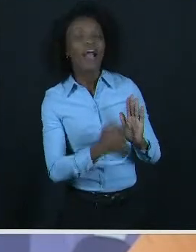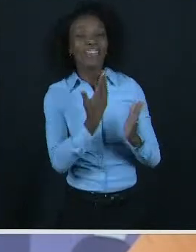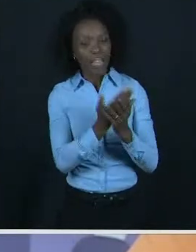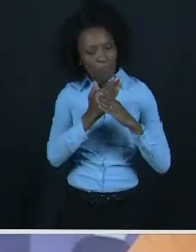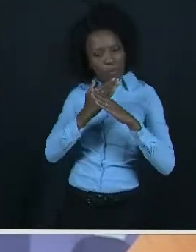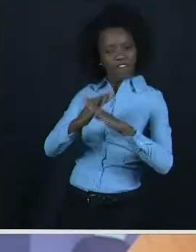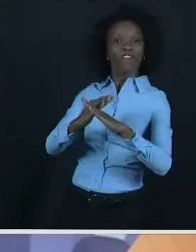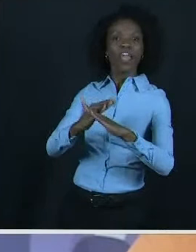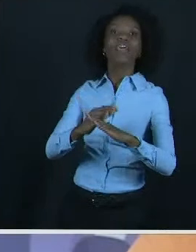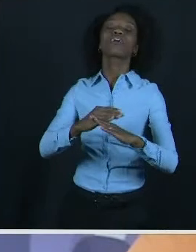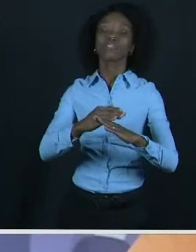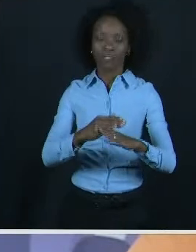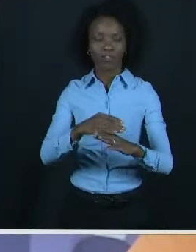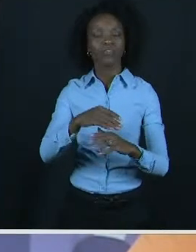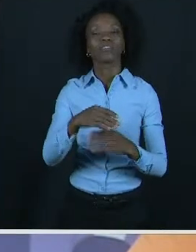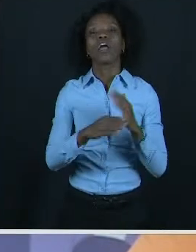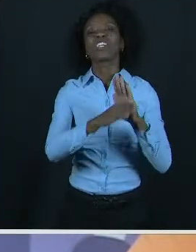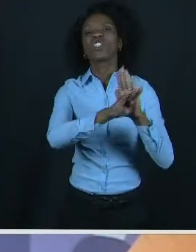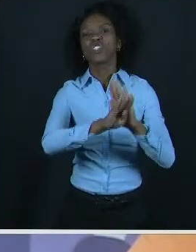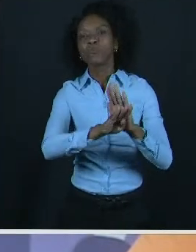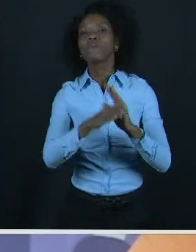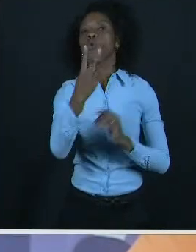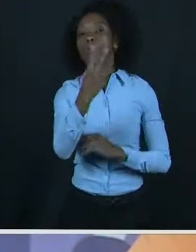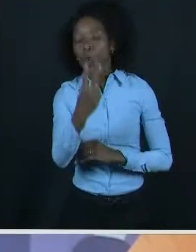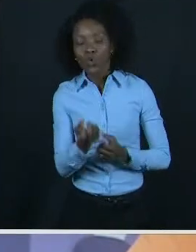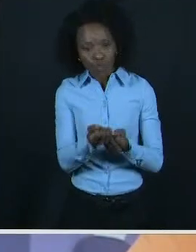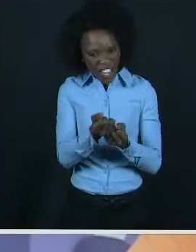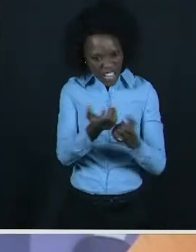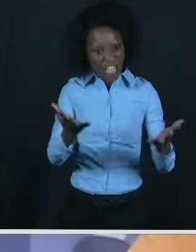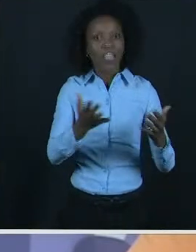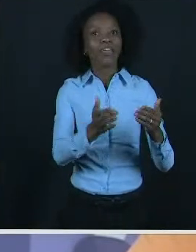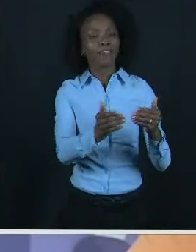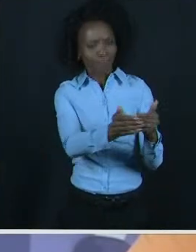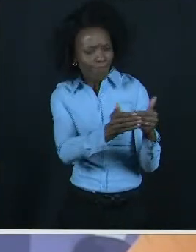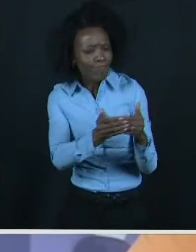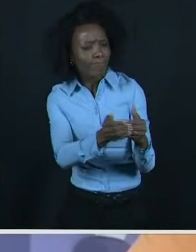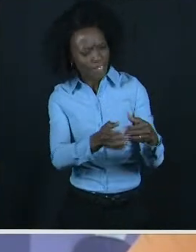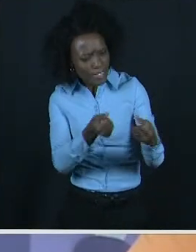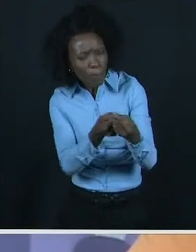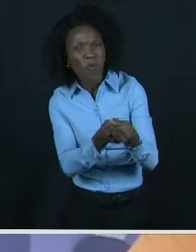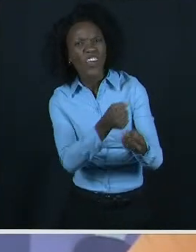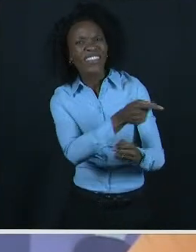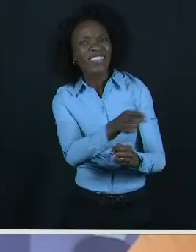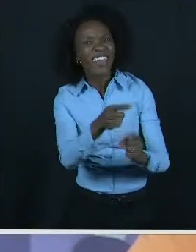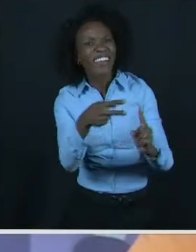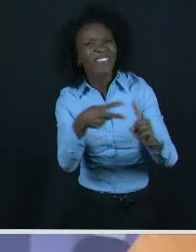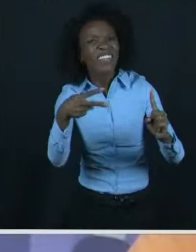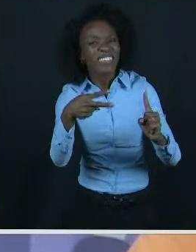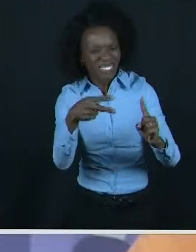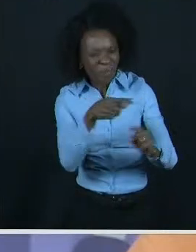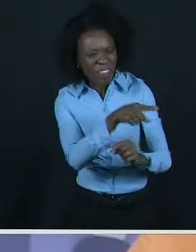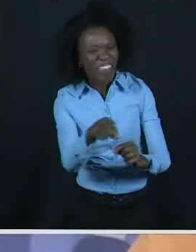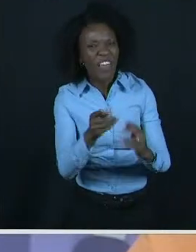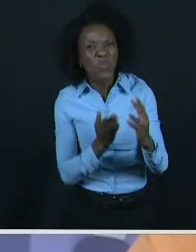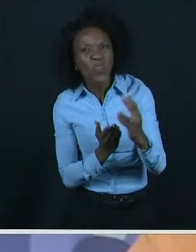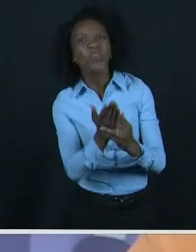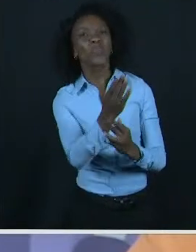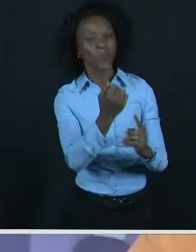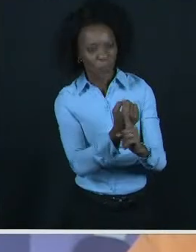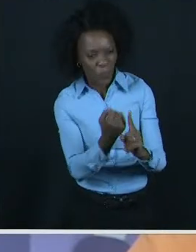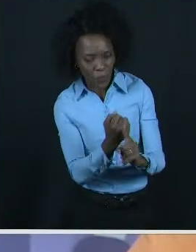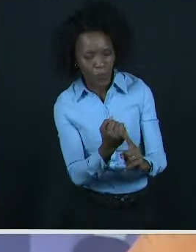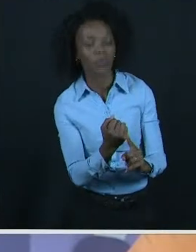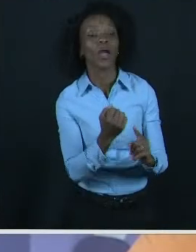and providing greater support and care for survivors and bringing perpetrators to